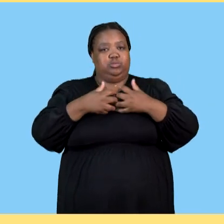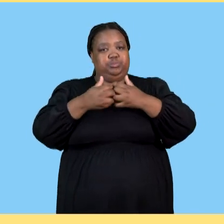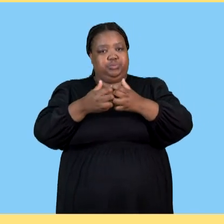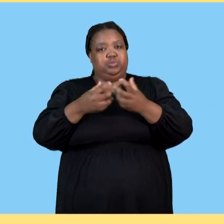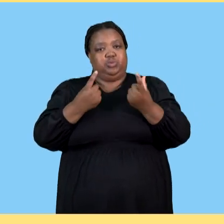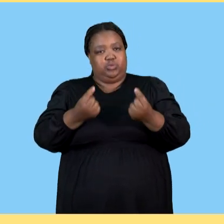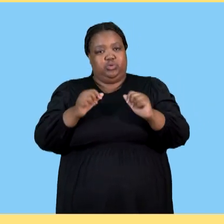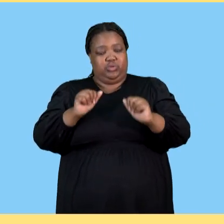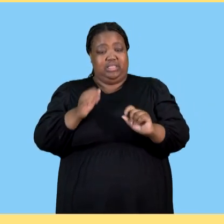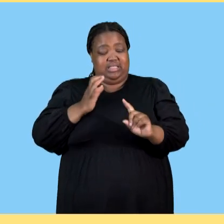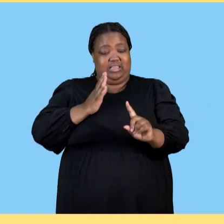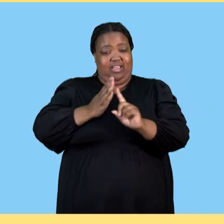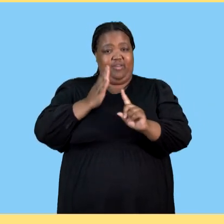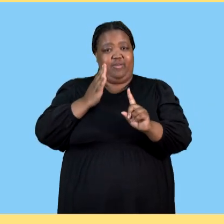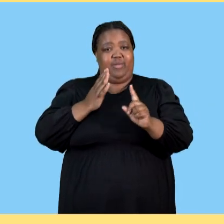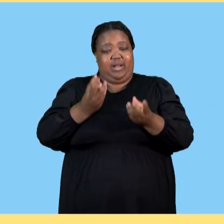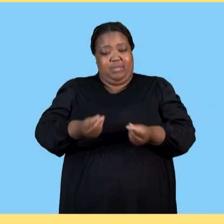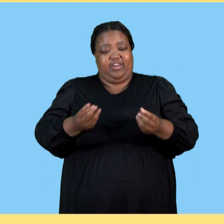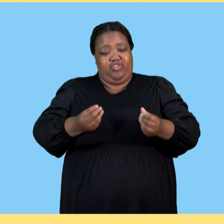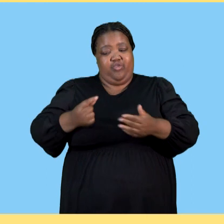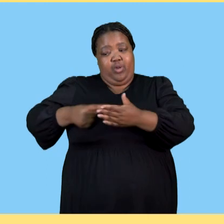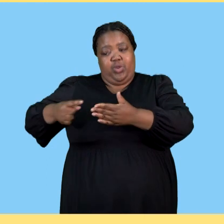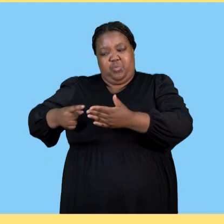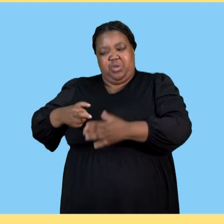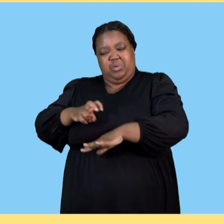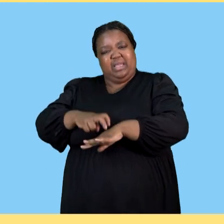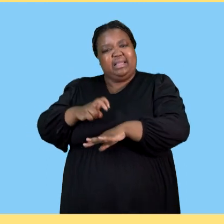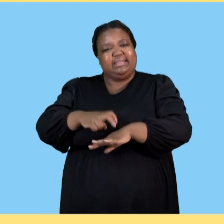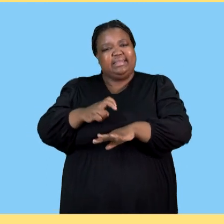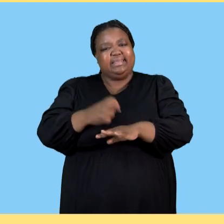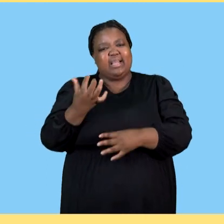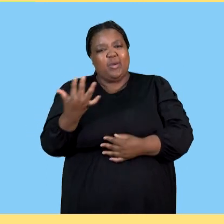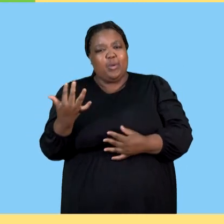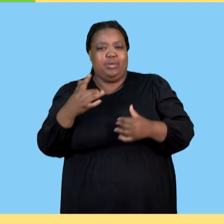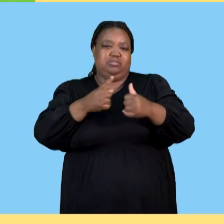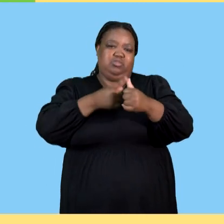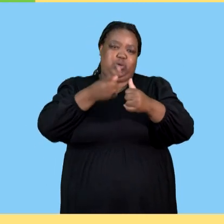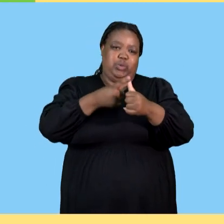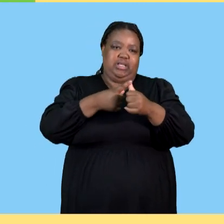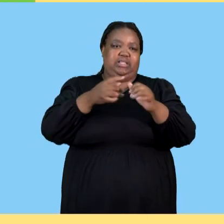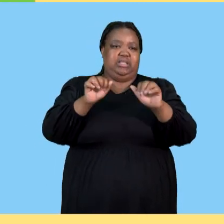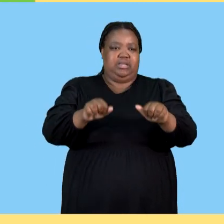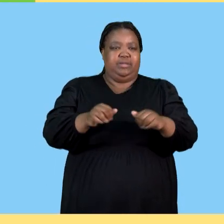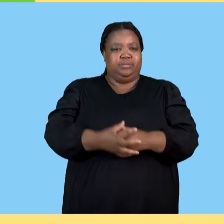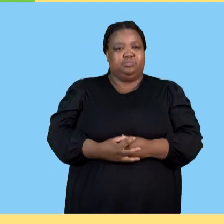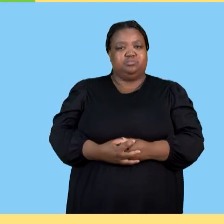the direct material cost for the week. Let's do the calculations.